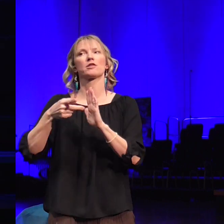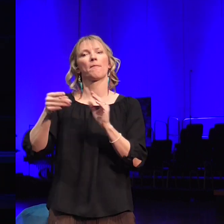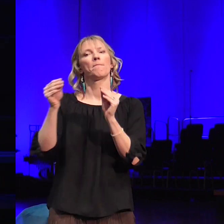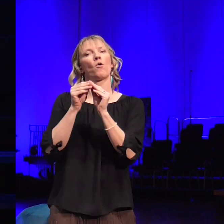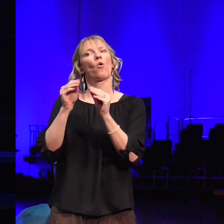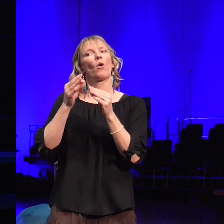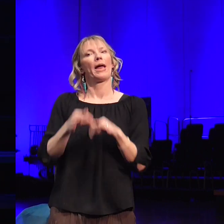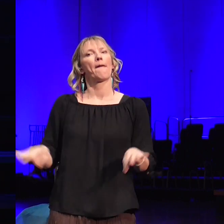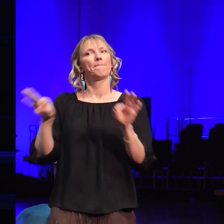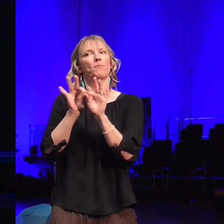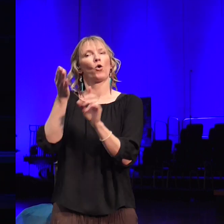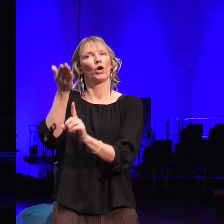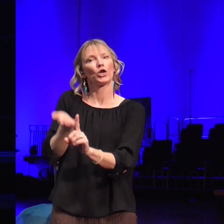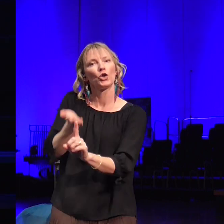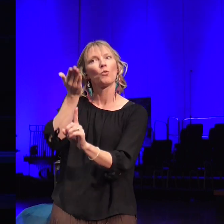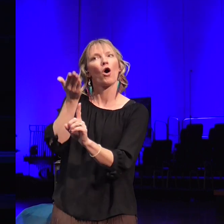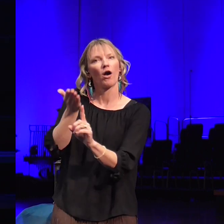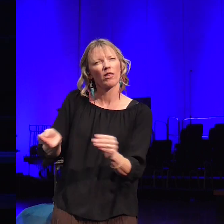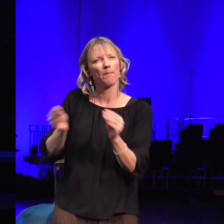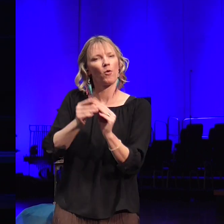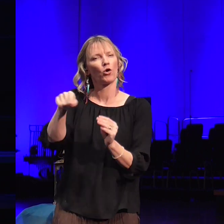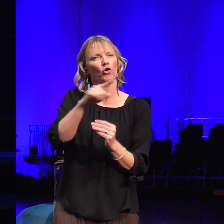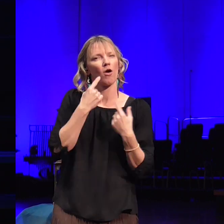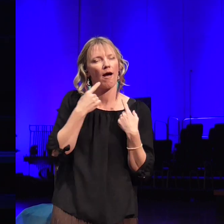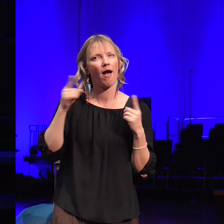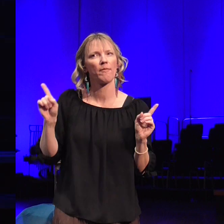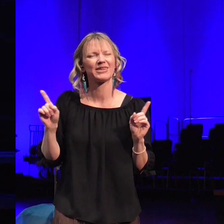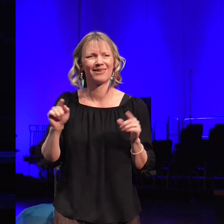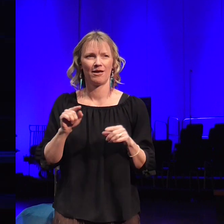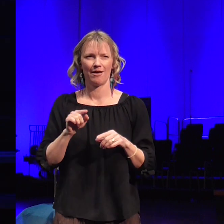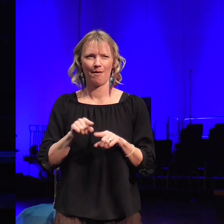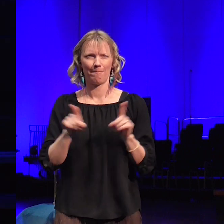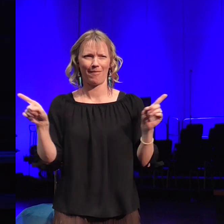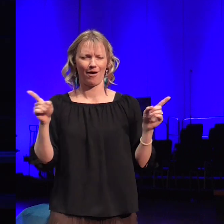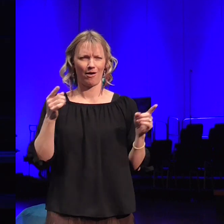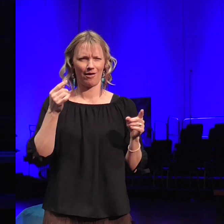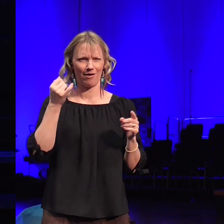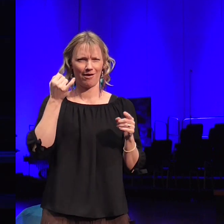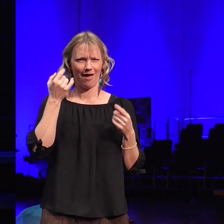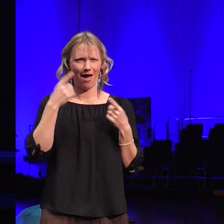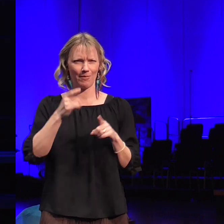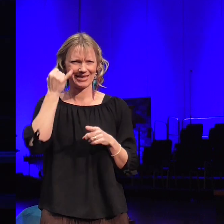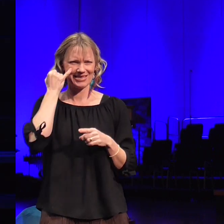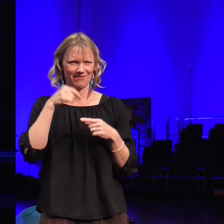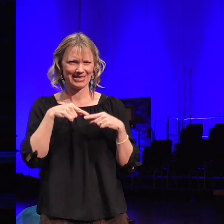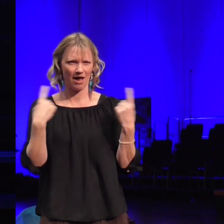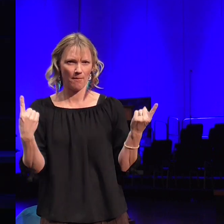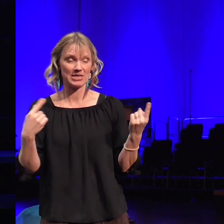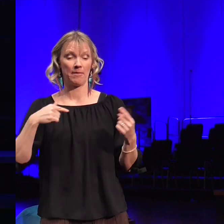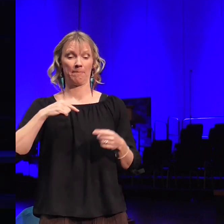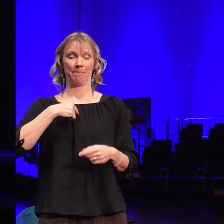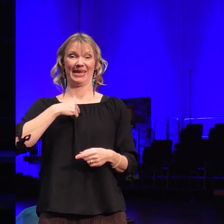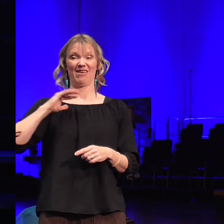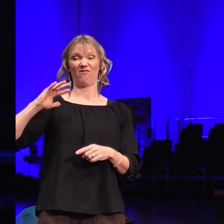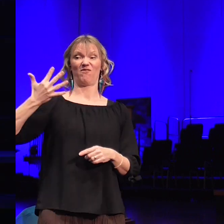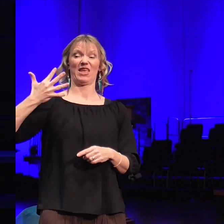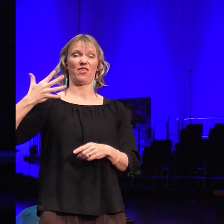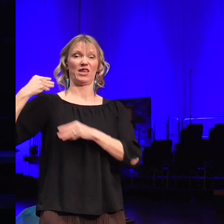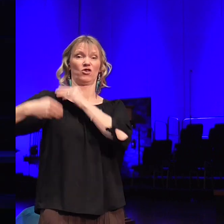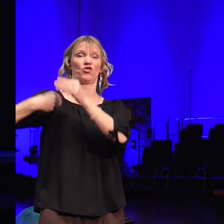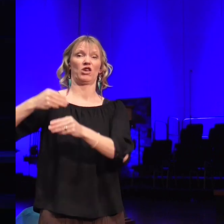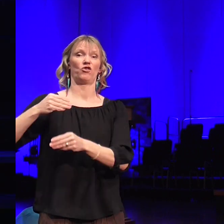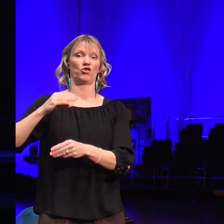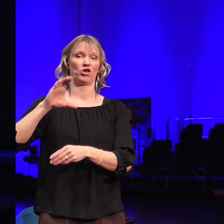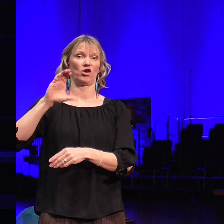are, the more you're actually accomplishing. But what if it's actually the opposite? Now, I'm a fifth-generation Coloradan, and